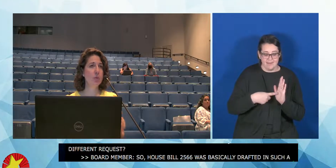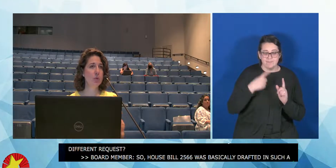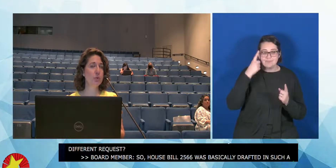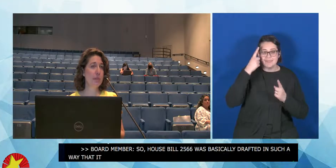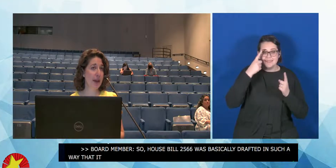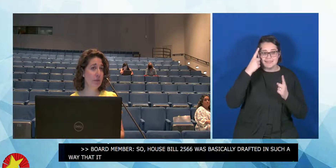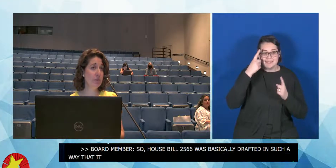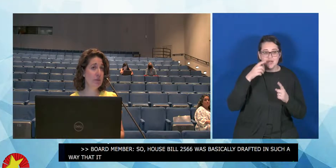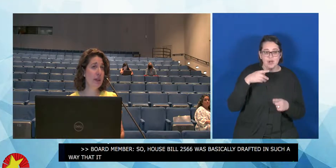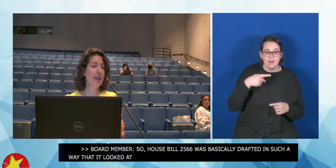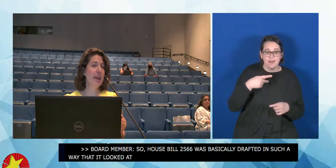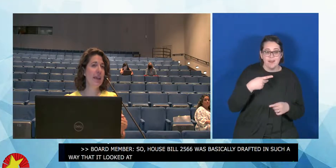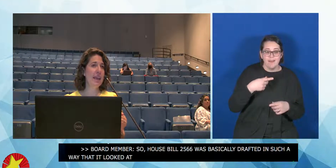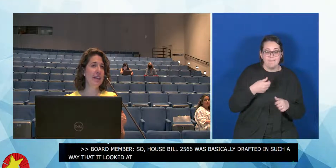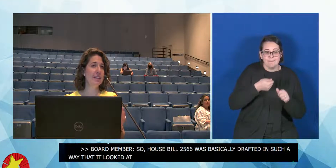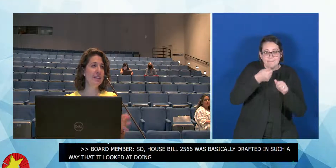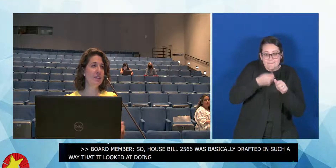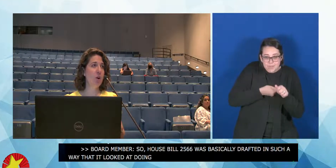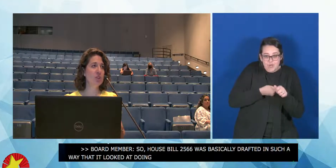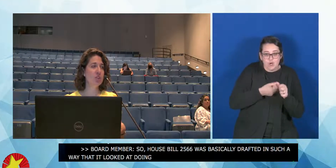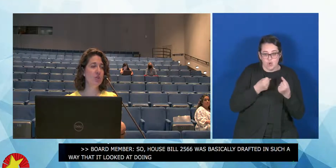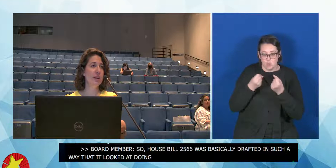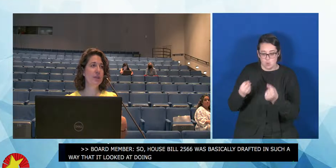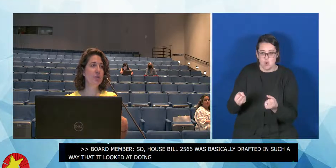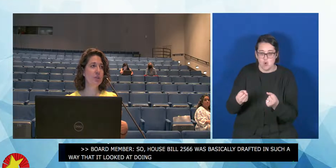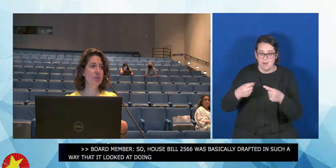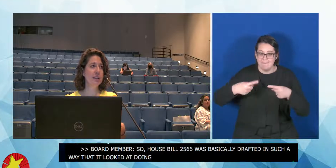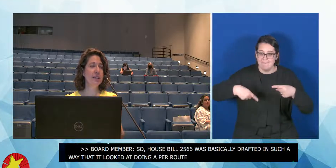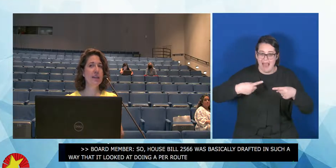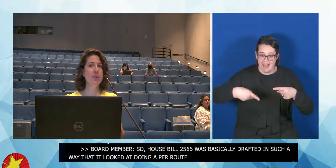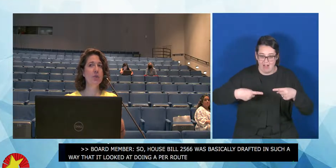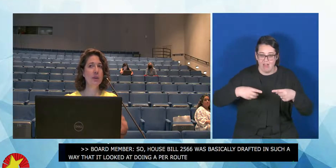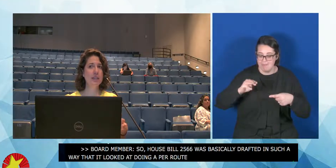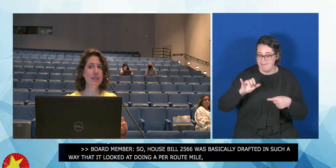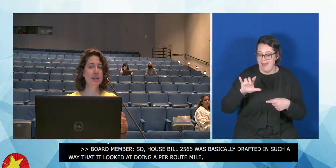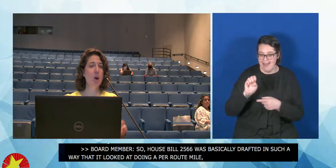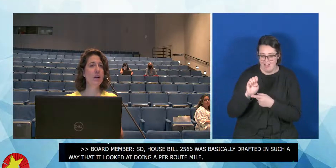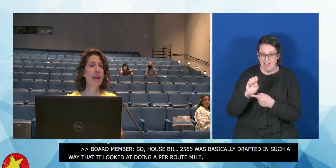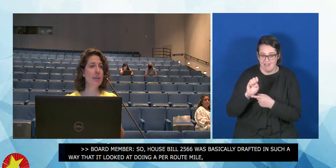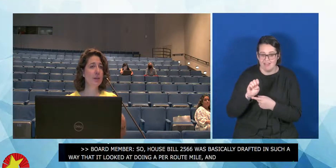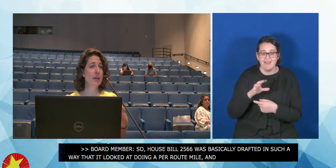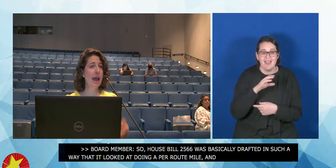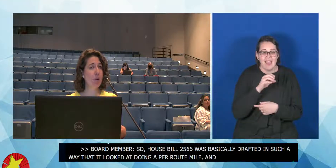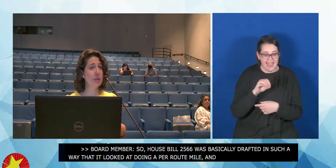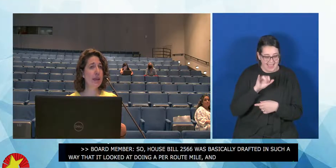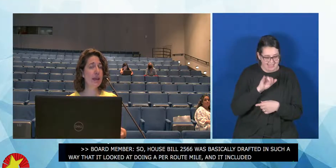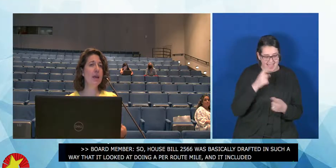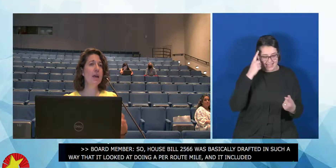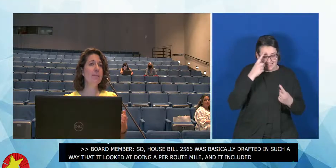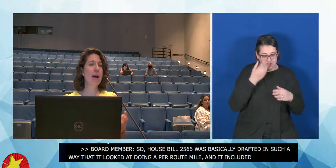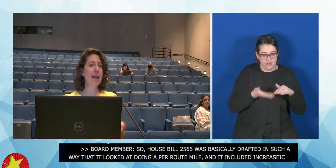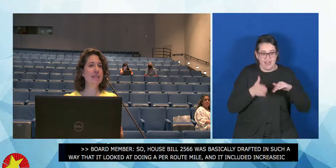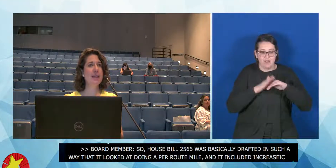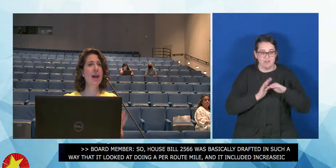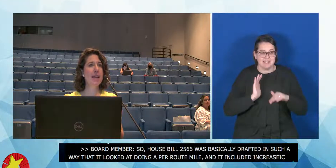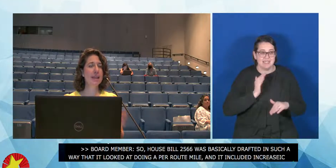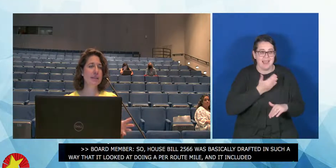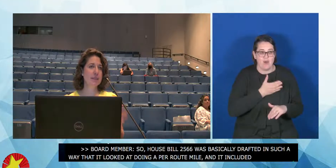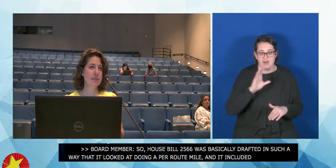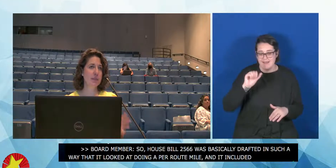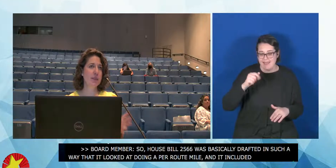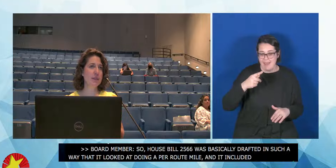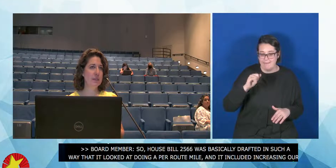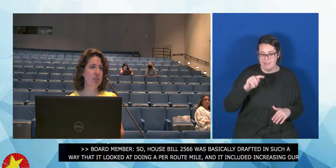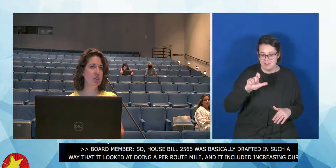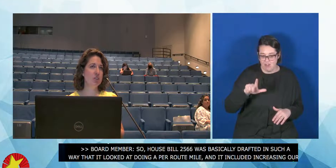per route mile, and it also included increasing our capital outlay by tying it